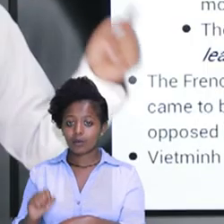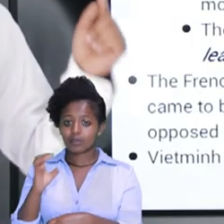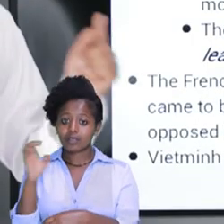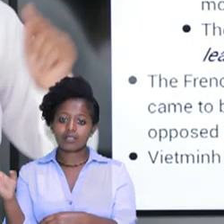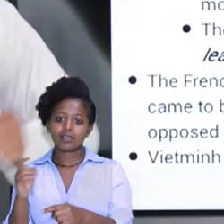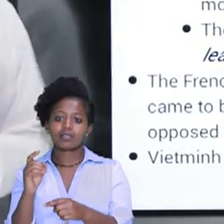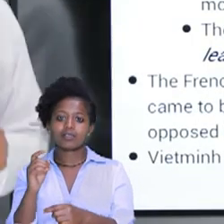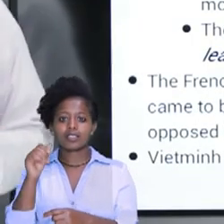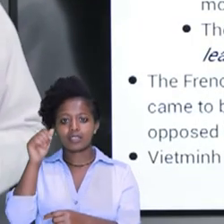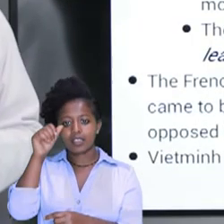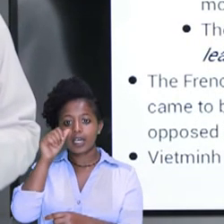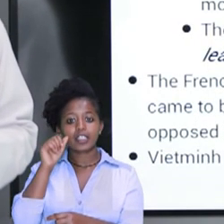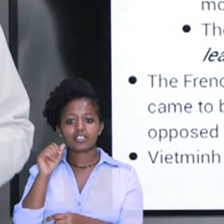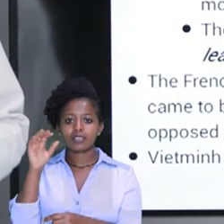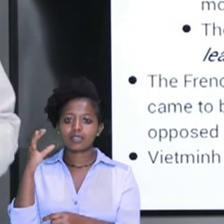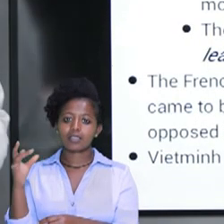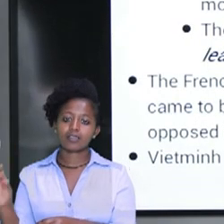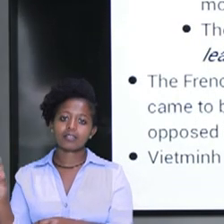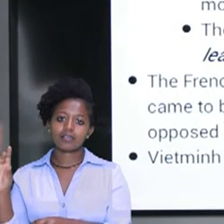since 1880s.